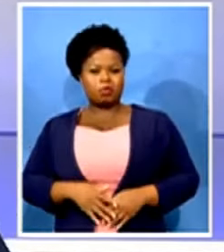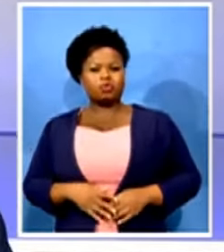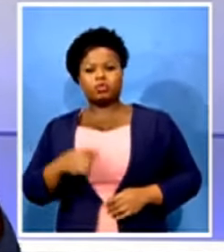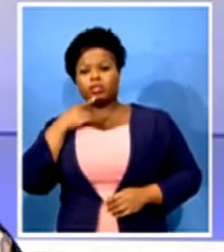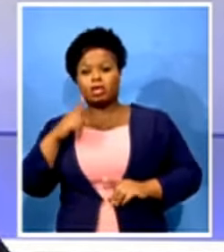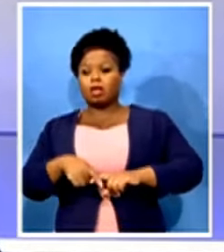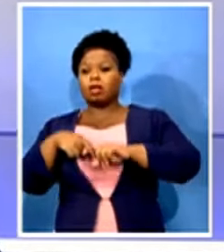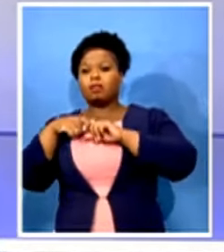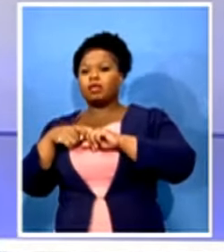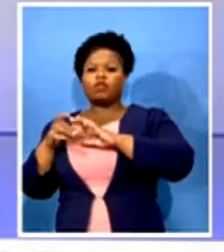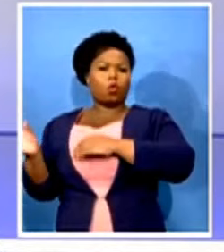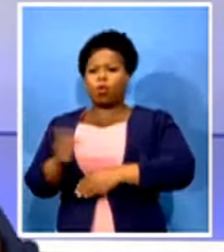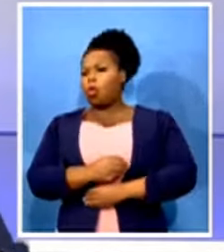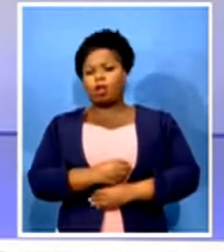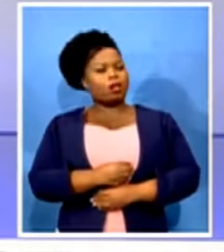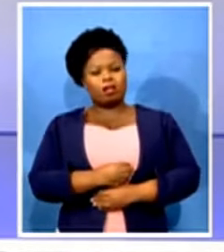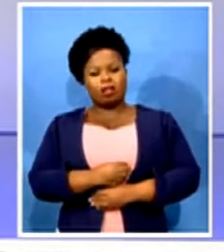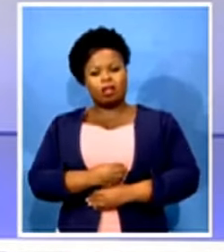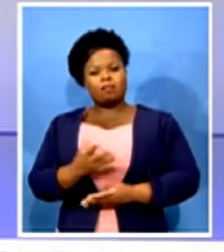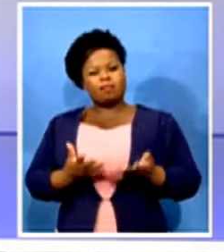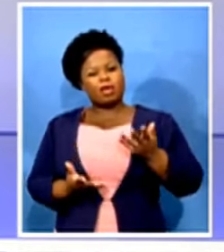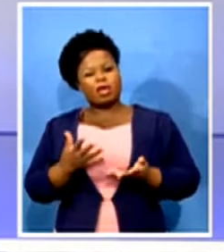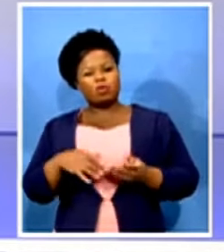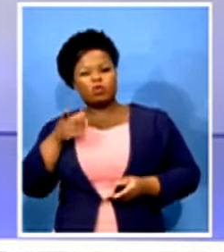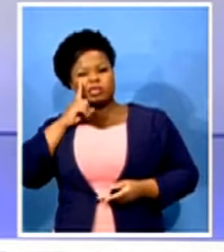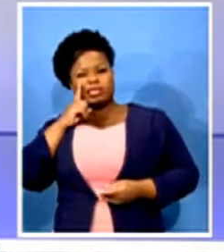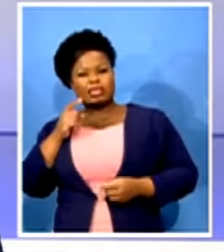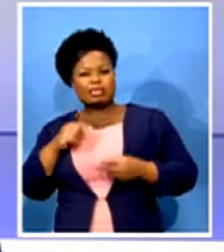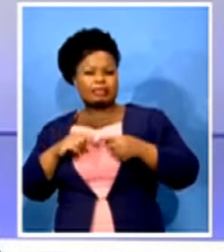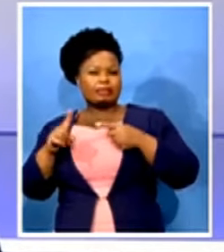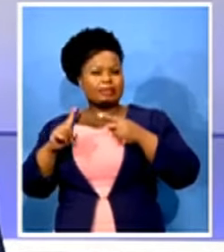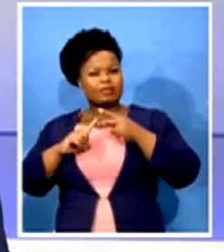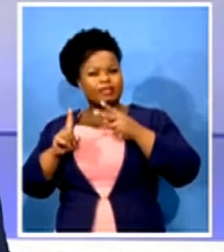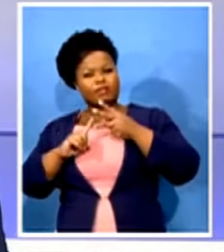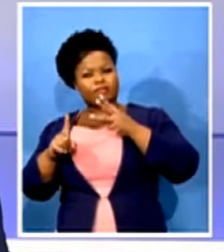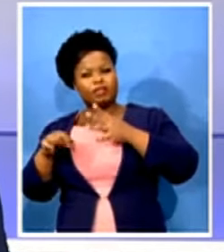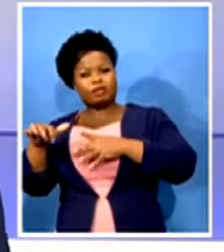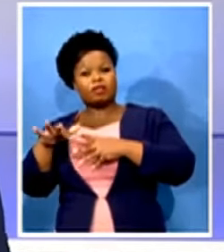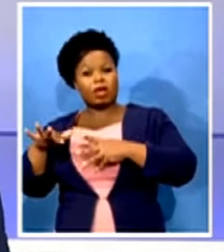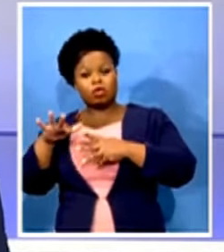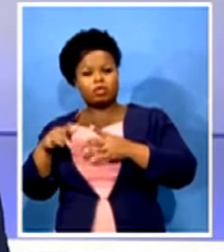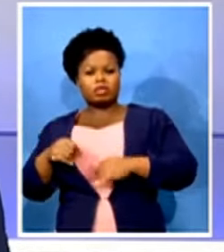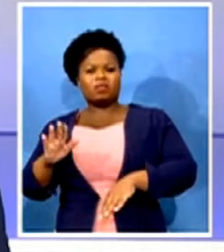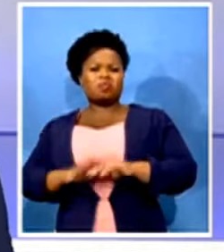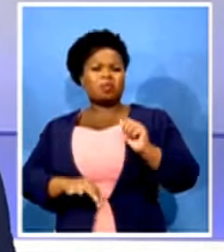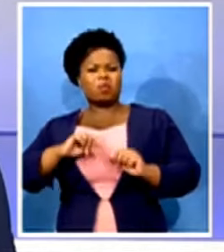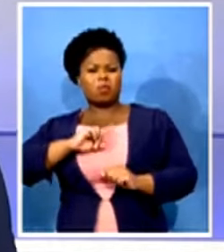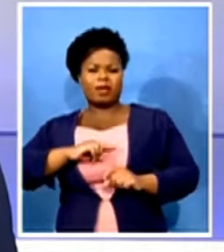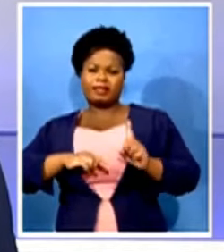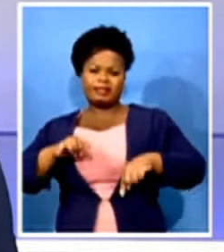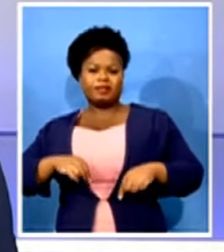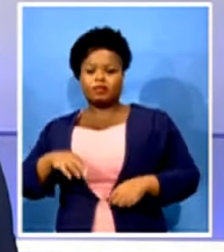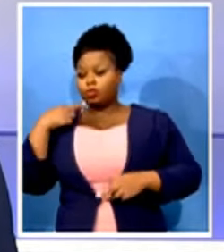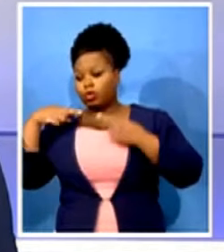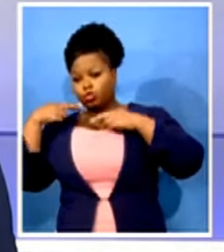but there being different concessions for different environments and consequences, like for restaurants, for argument's sake. Are